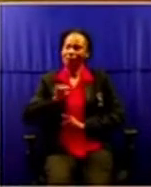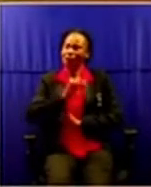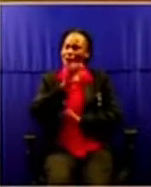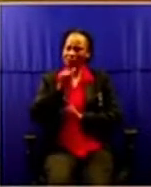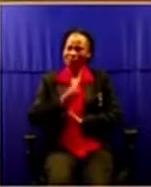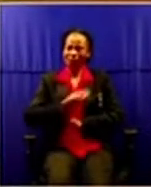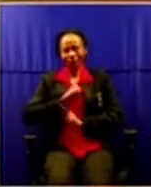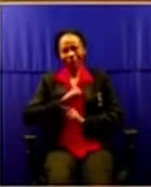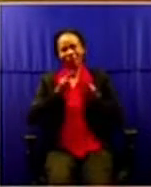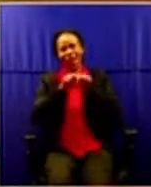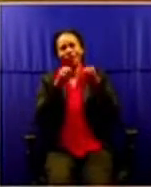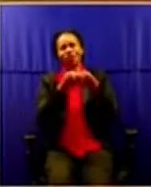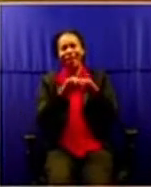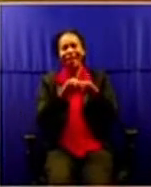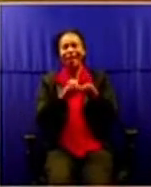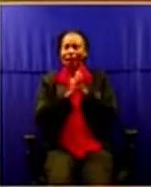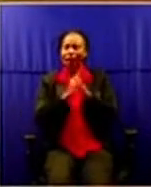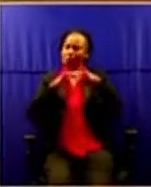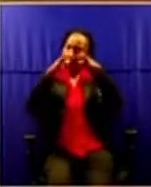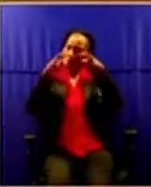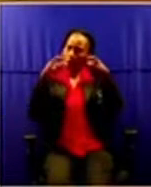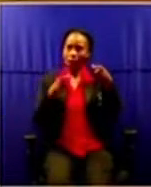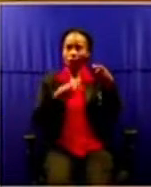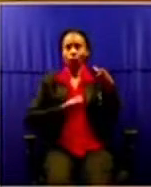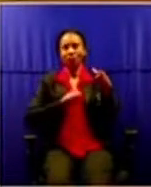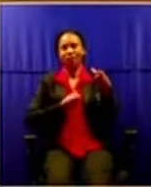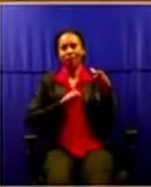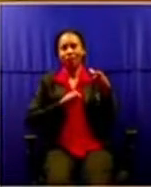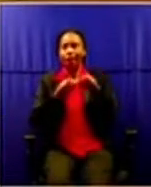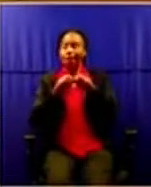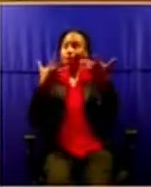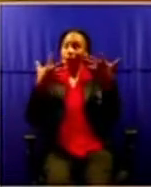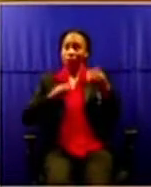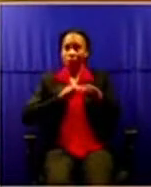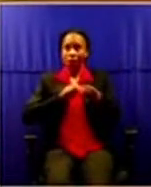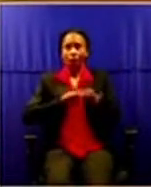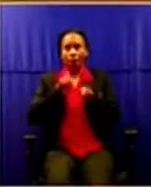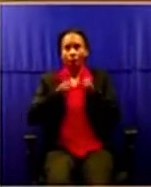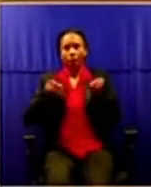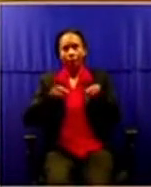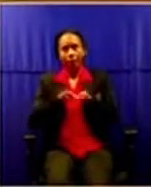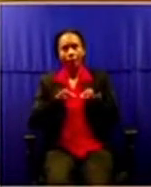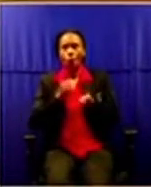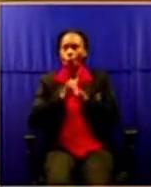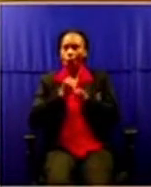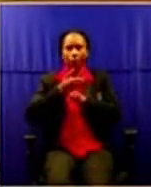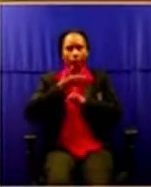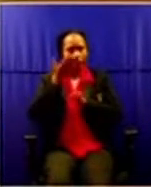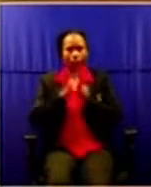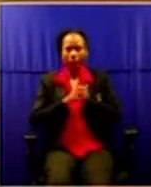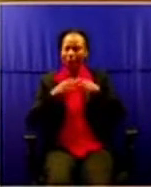population. Too many young people are disillusioned, they are frustrated,